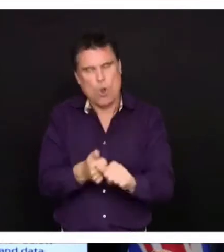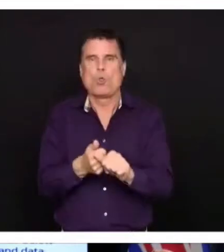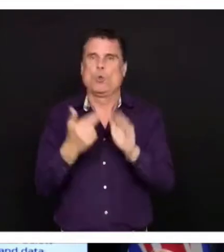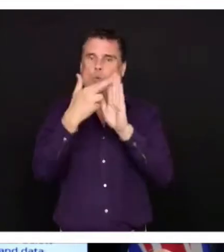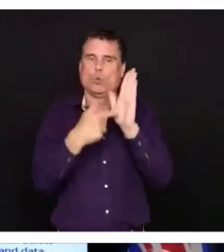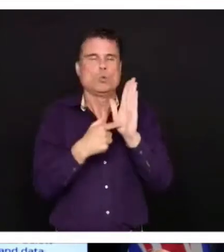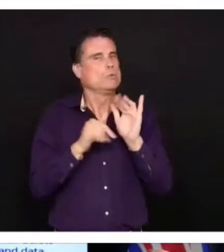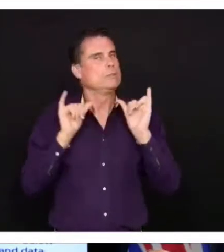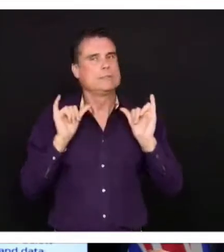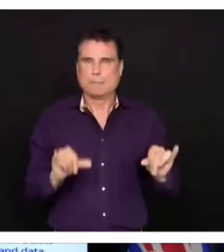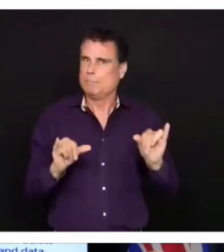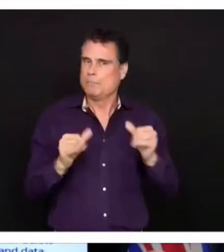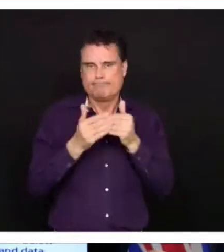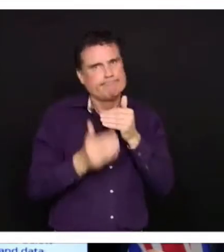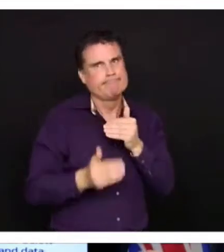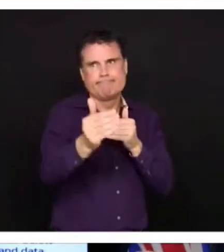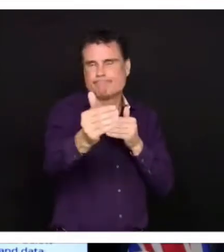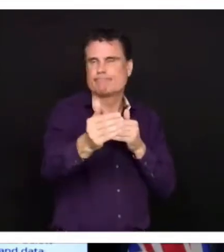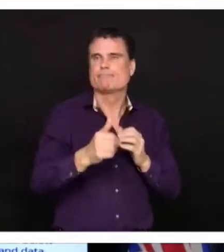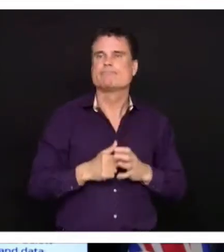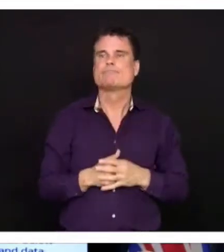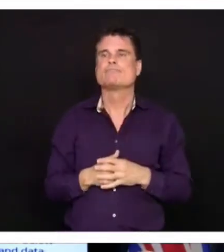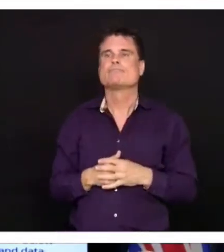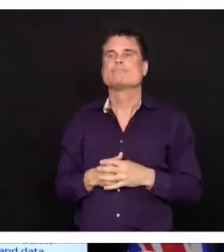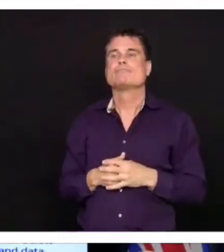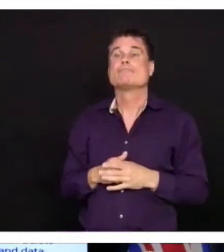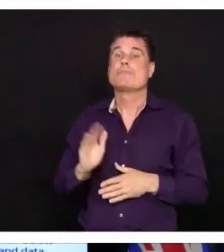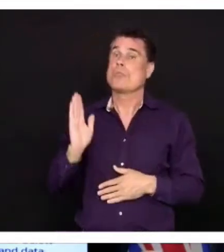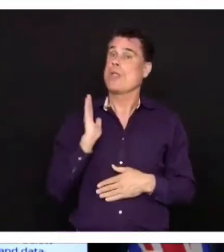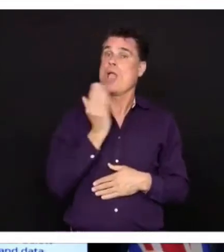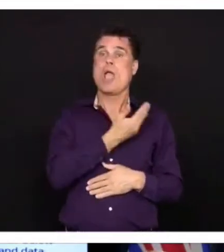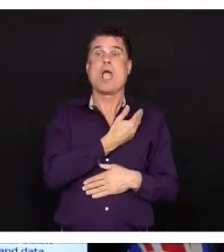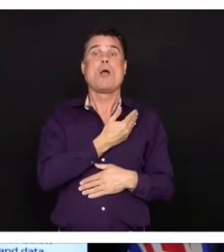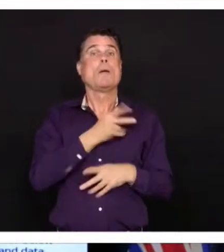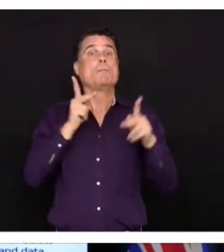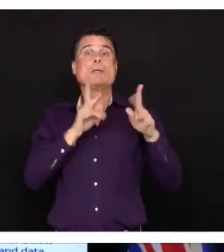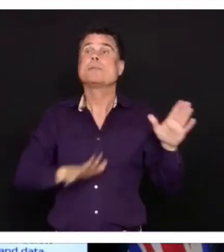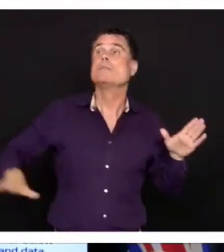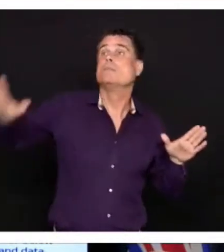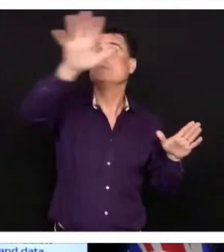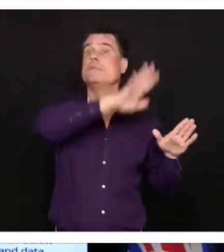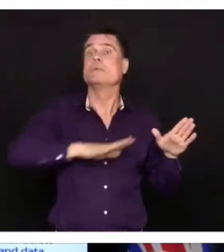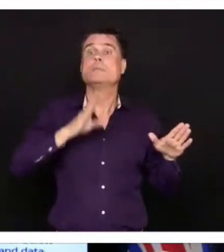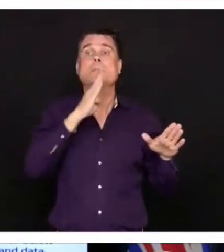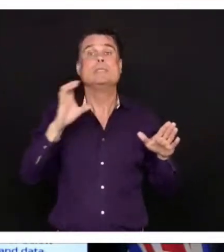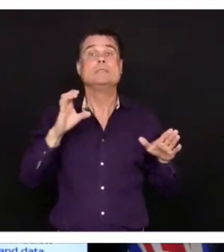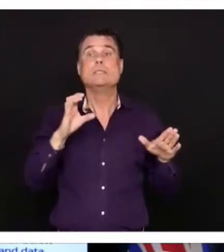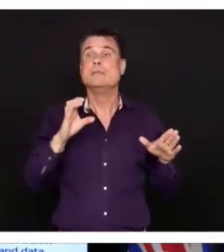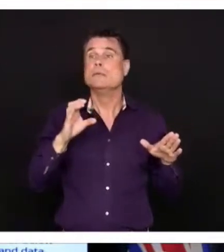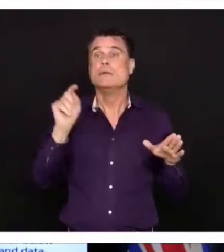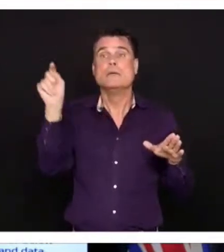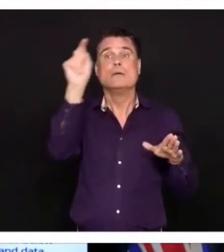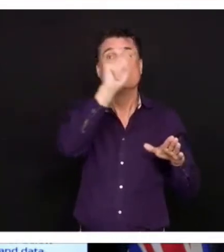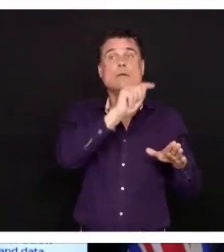know that even in those areas like Italy, like Hubei, where they've had explosive outbreaks